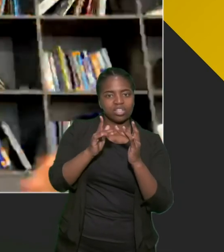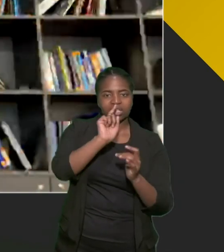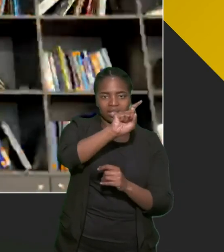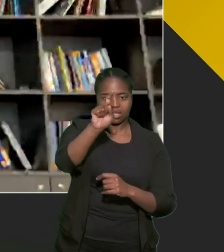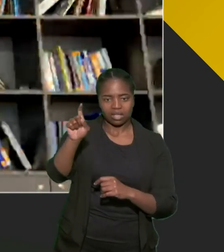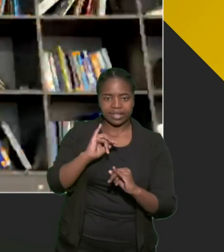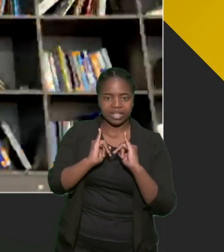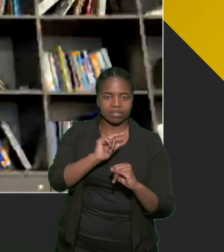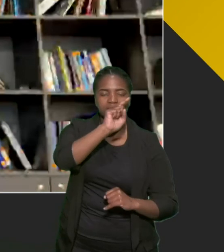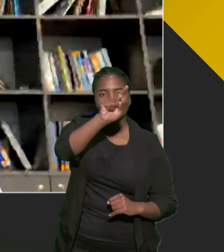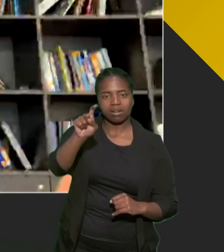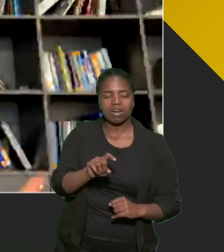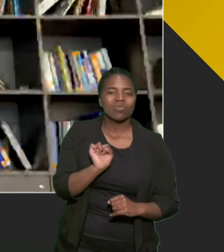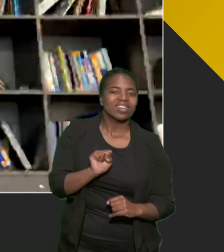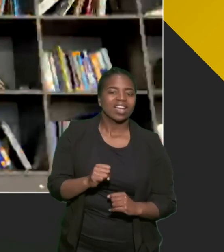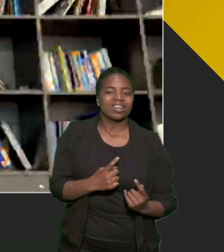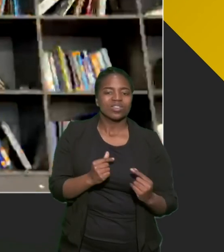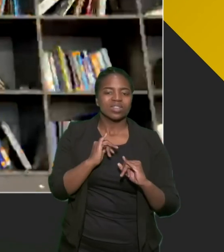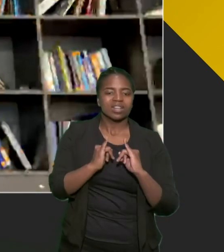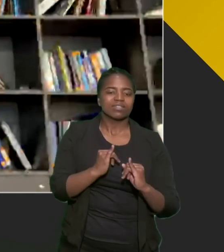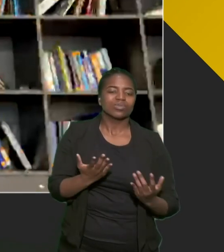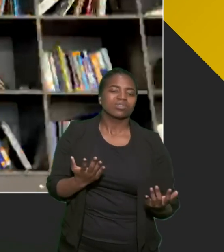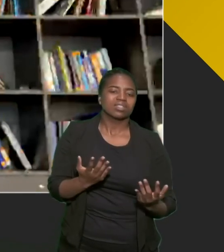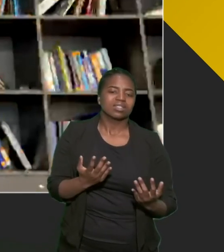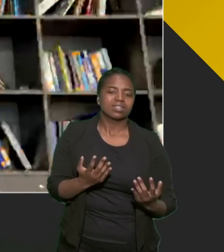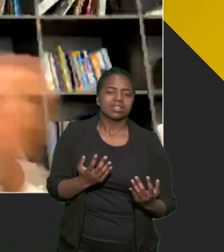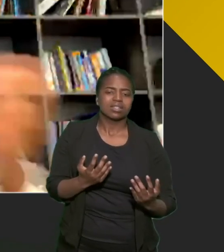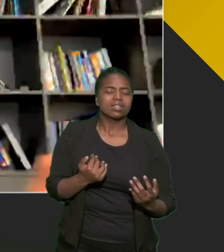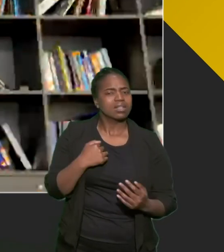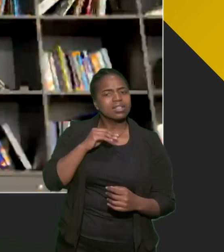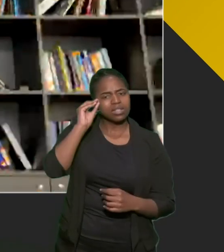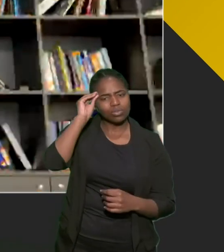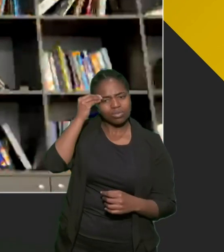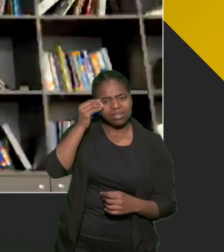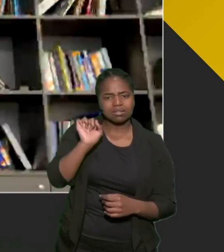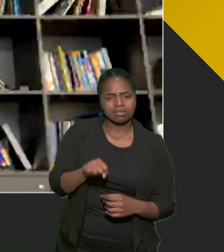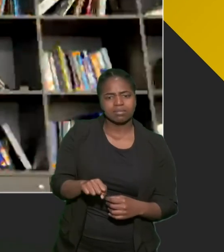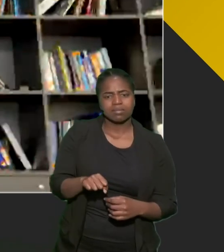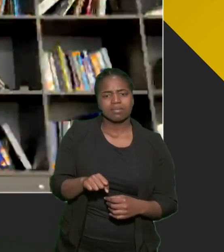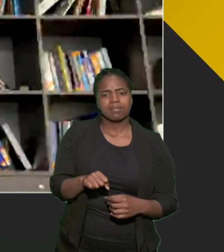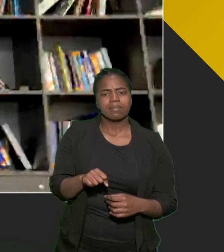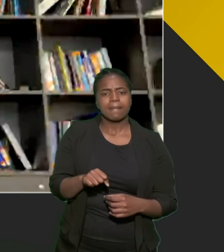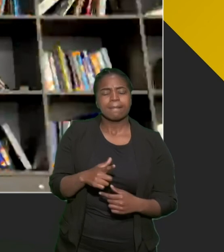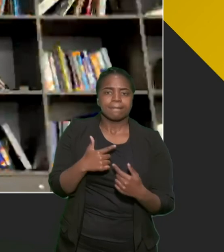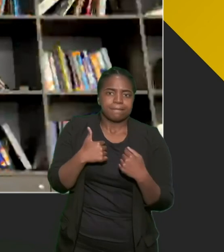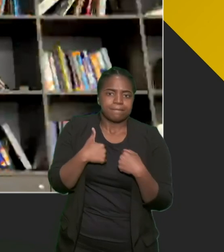technology, the advancement of technology. So I think there are really interesting ways